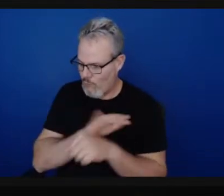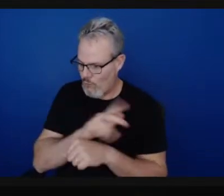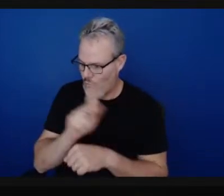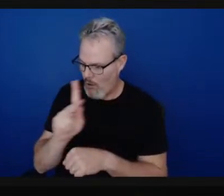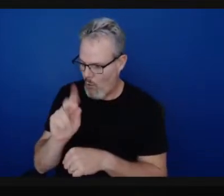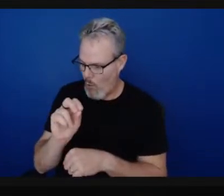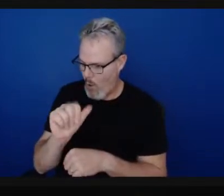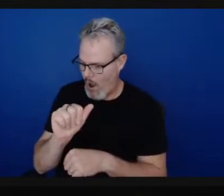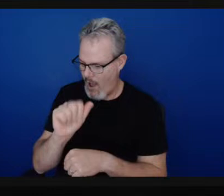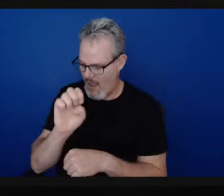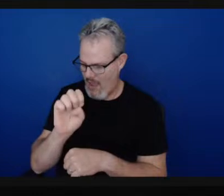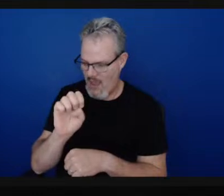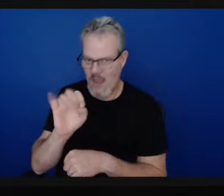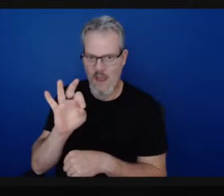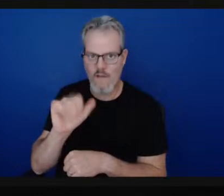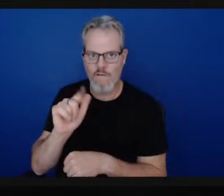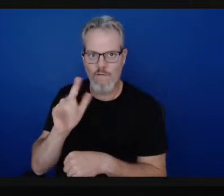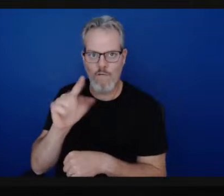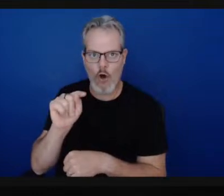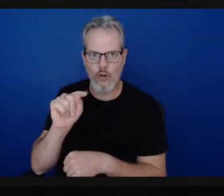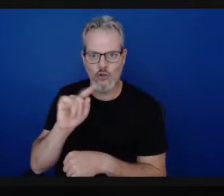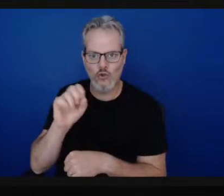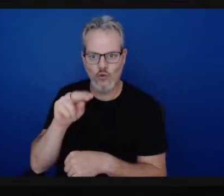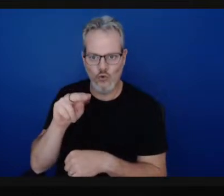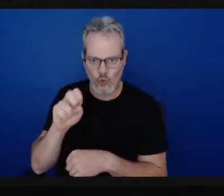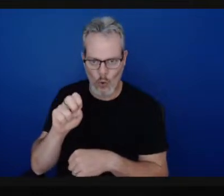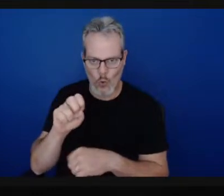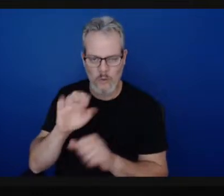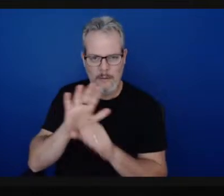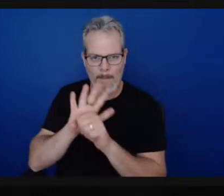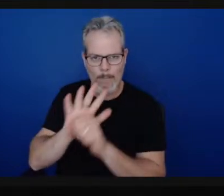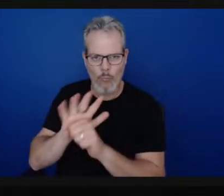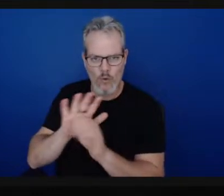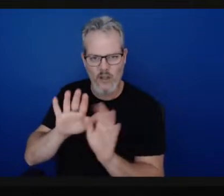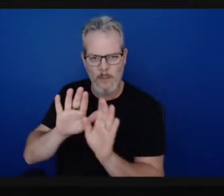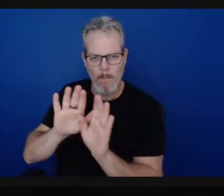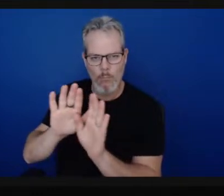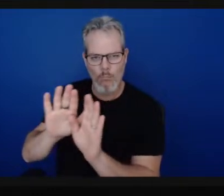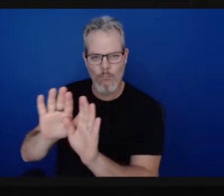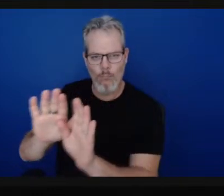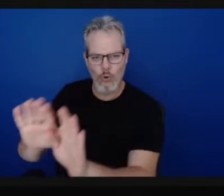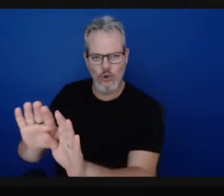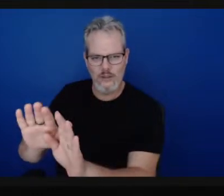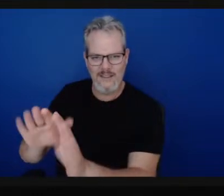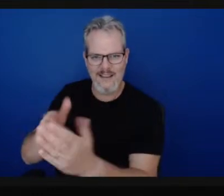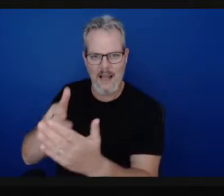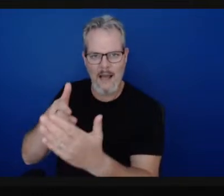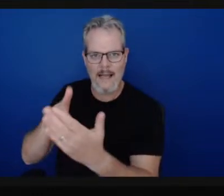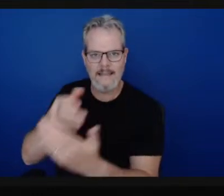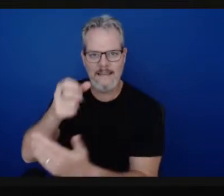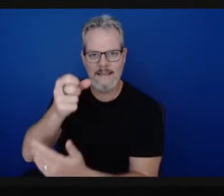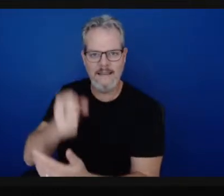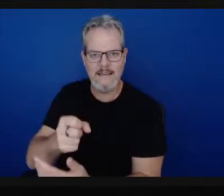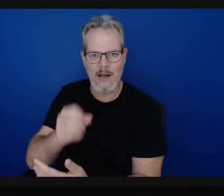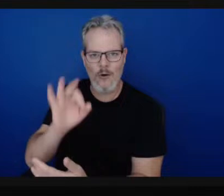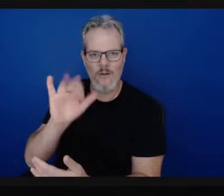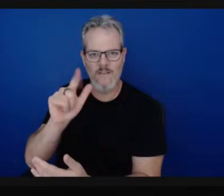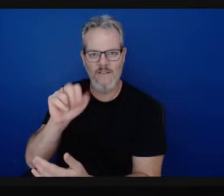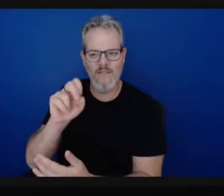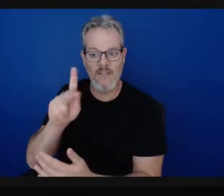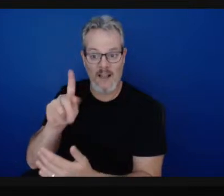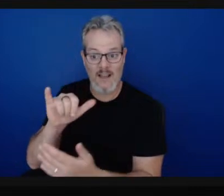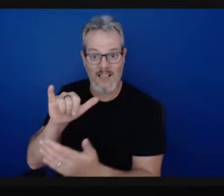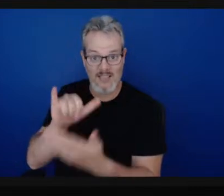imagine that maybe the pressure building to the northwest is what's pushing against the south flank. And that could be what flares off this